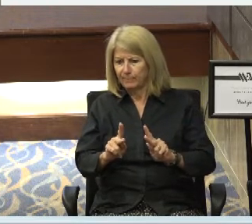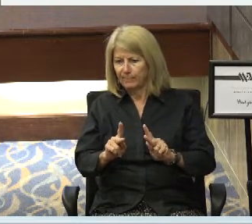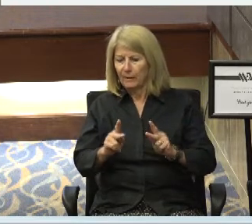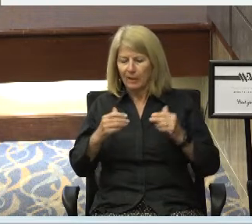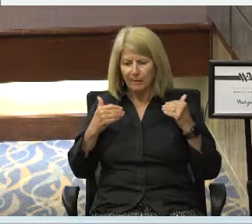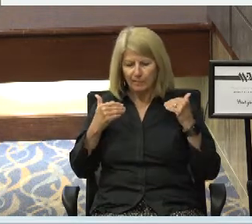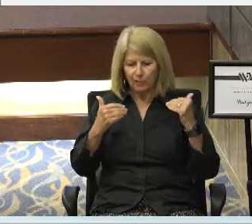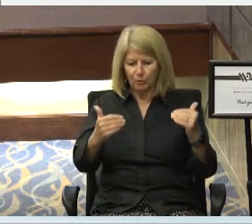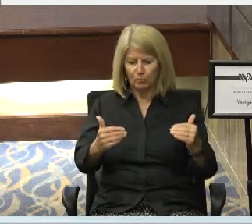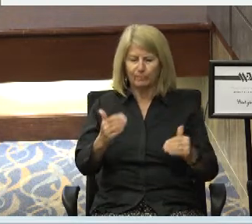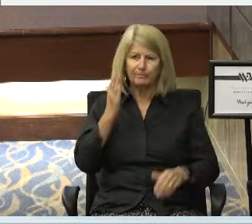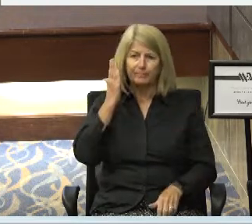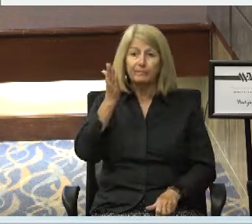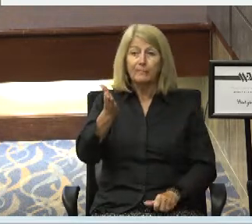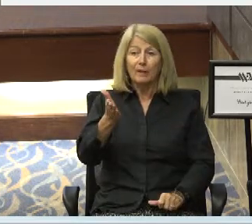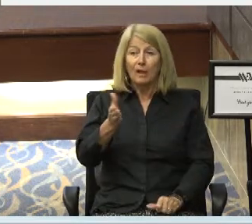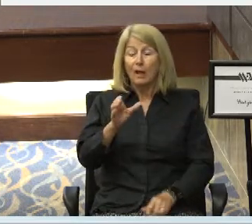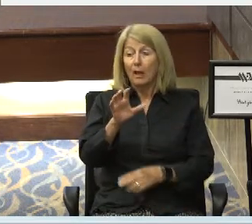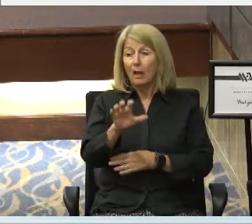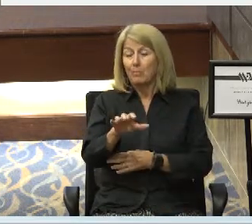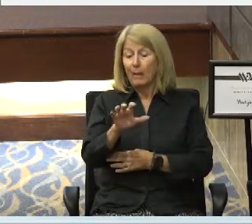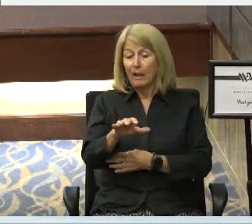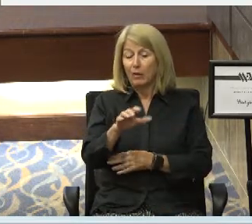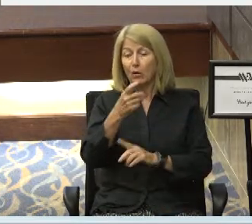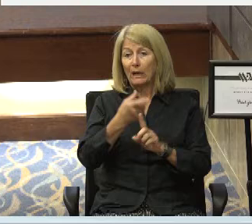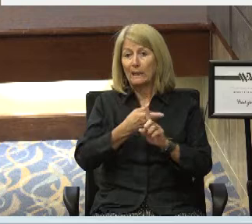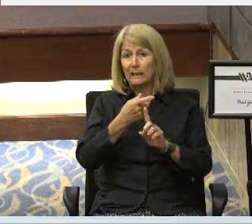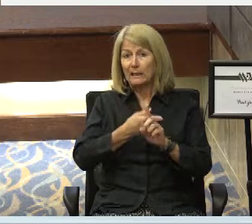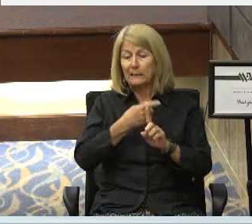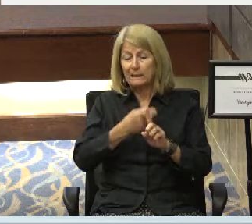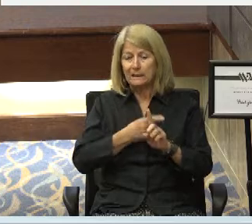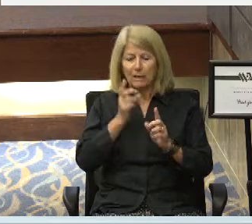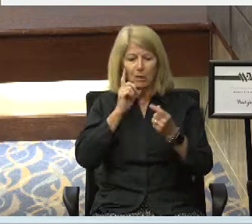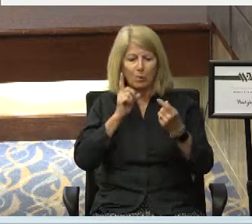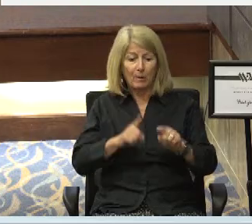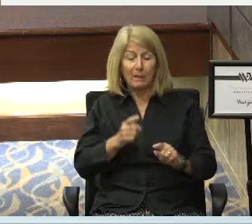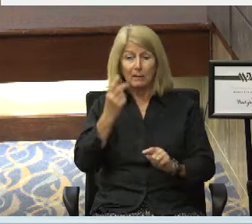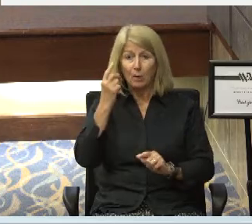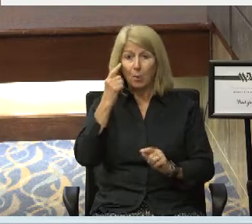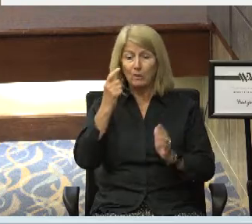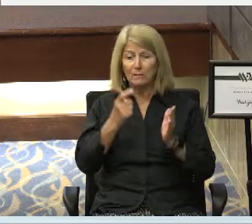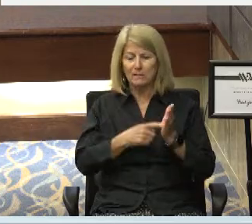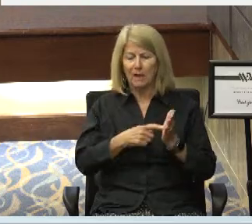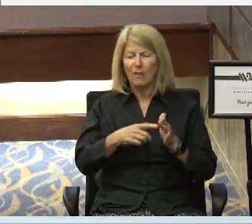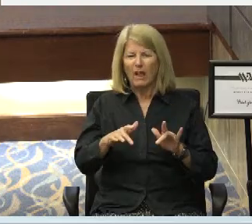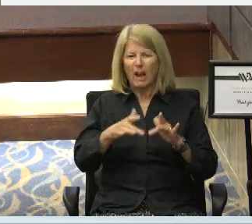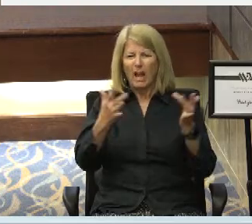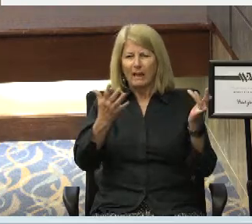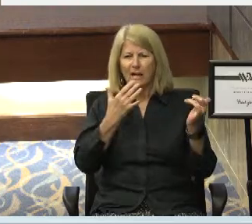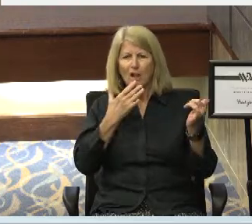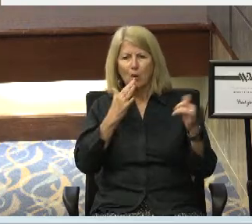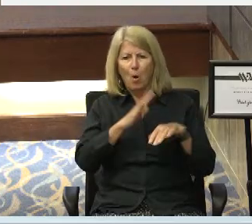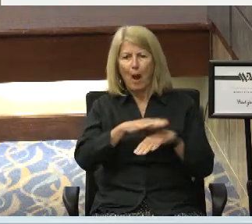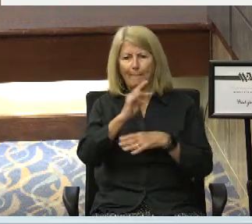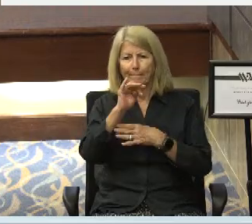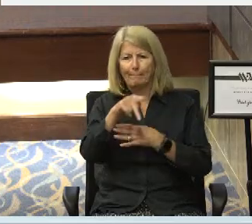forward. The Baylor Lease Agreement, you see in this map here, all of the light colored blue shaded properties